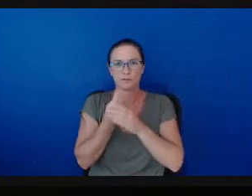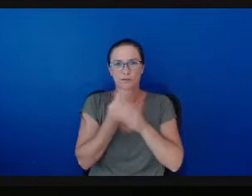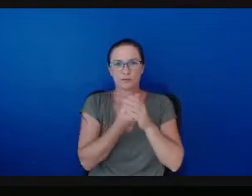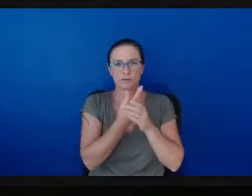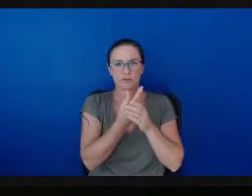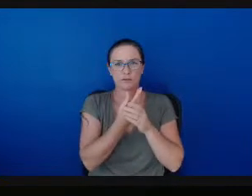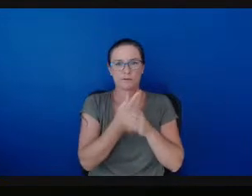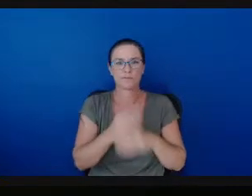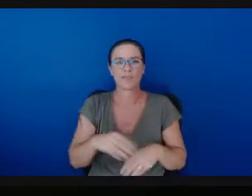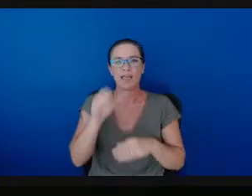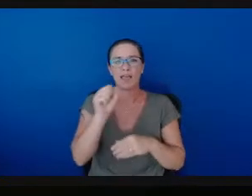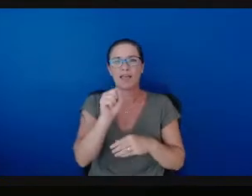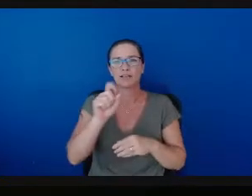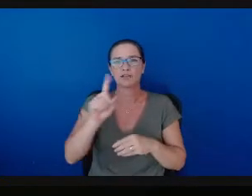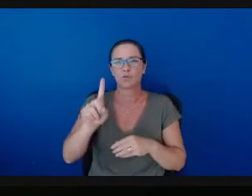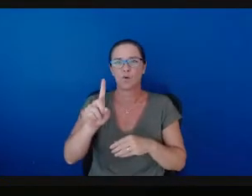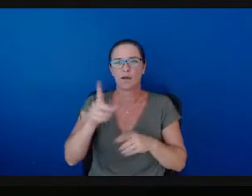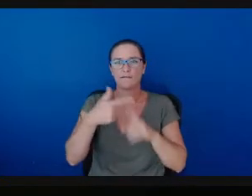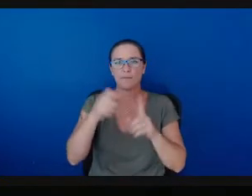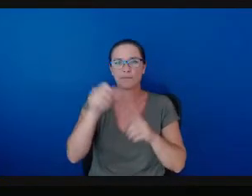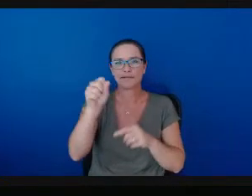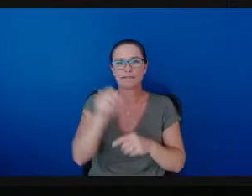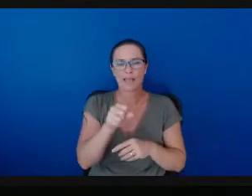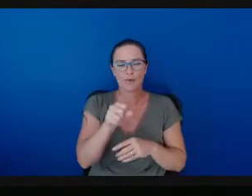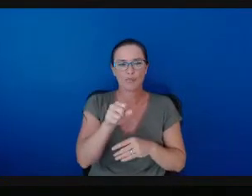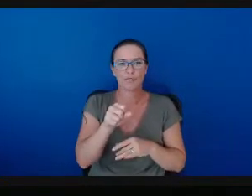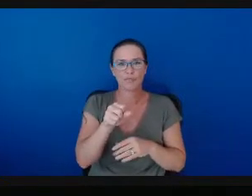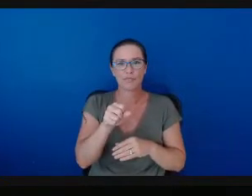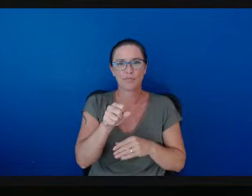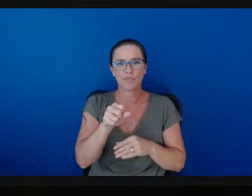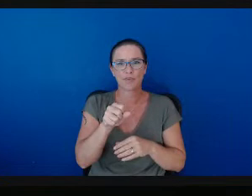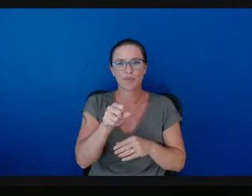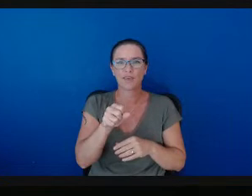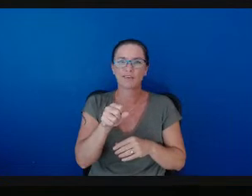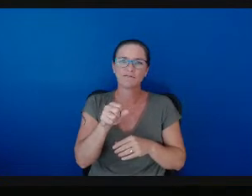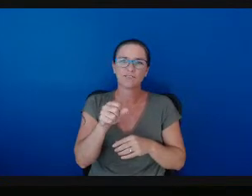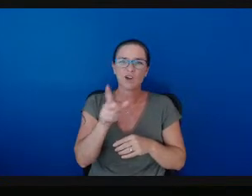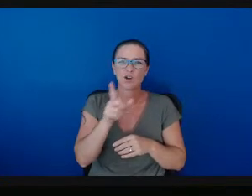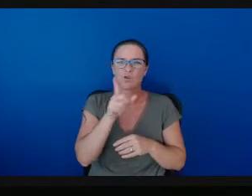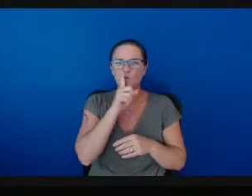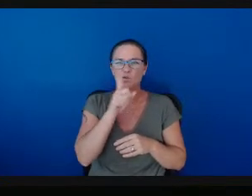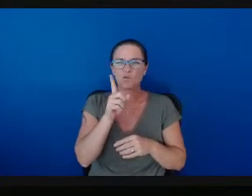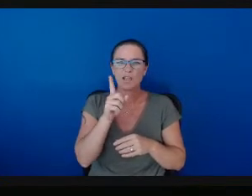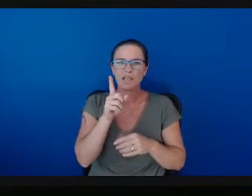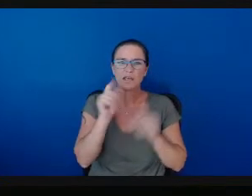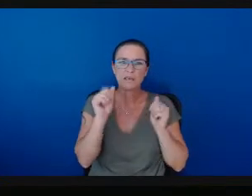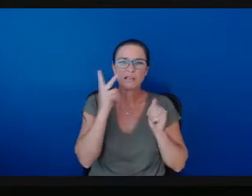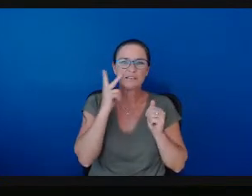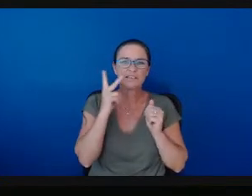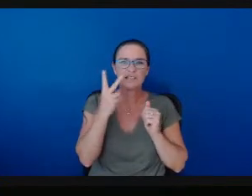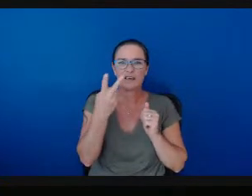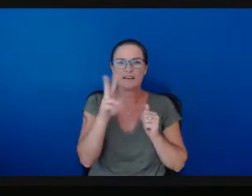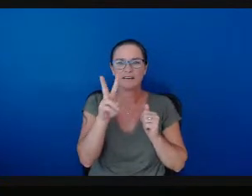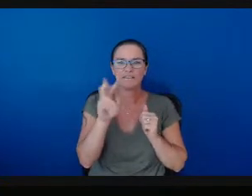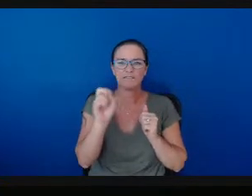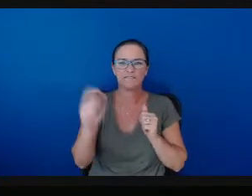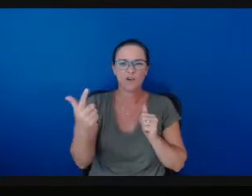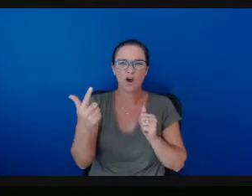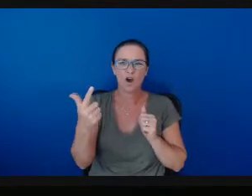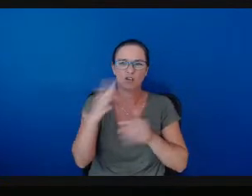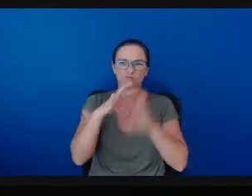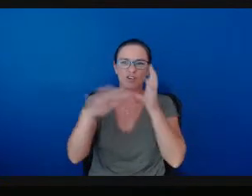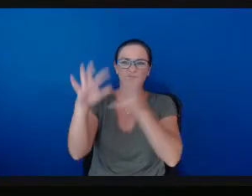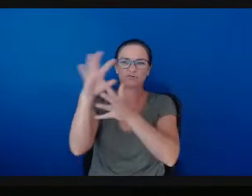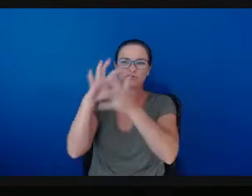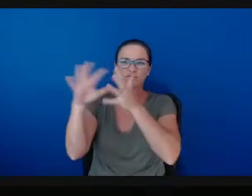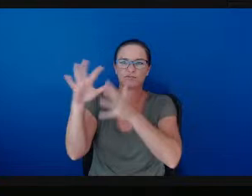The S1 camera in the south is picking up mostly VOG, to be honest. The eruption is mostly off the screen to the side here,